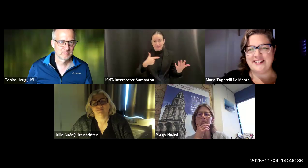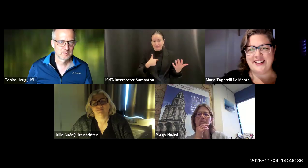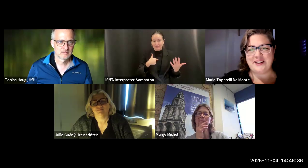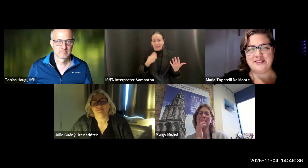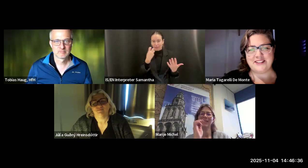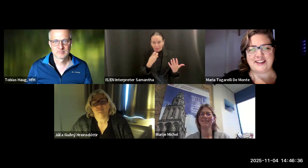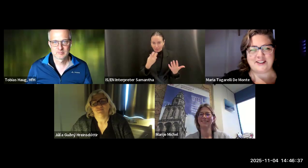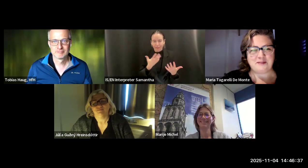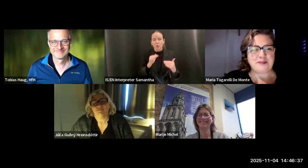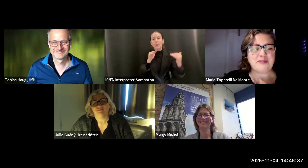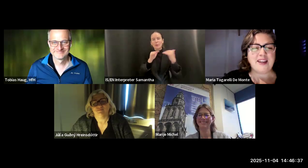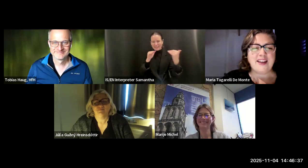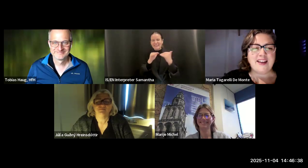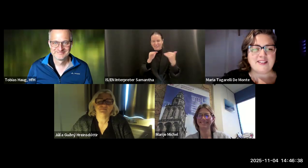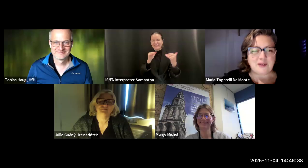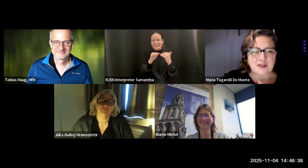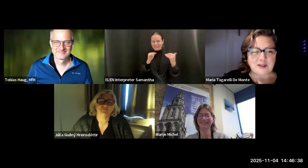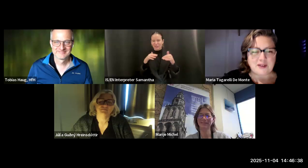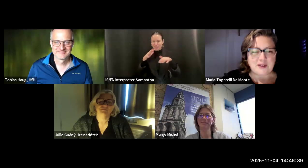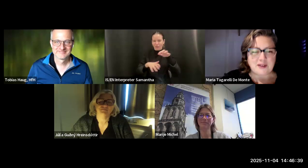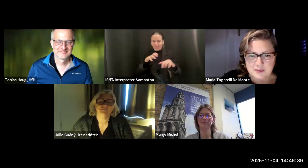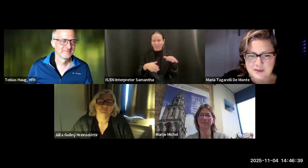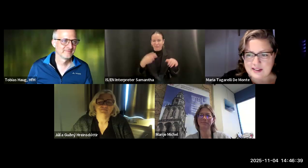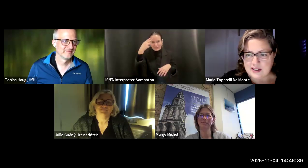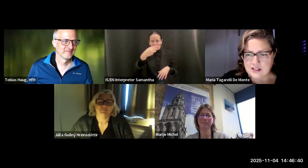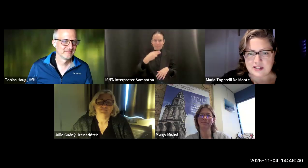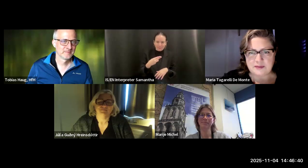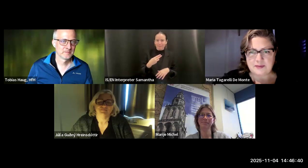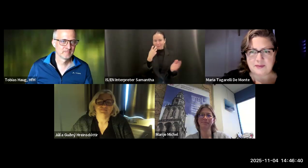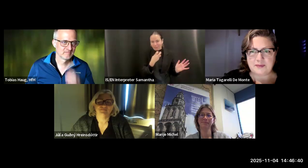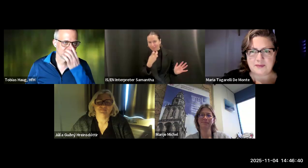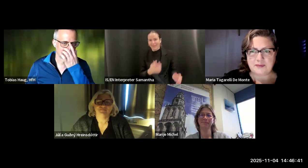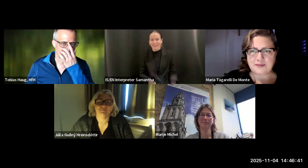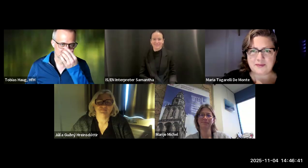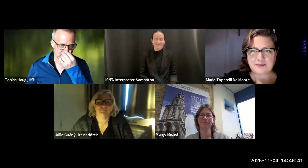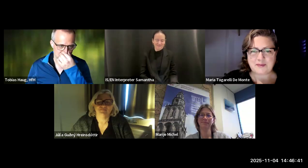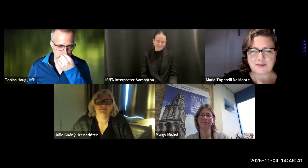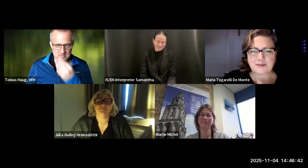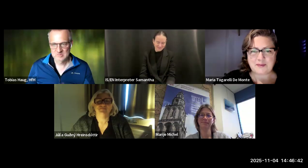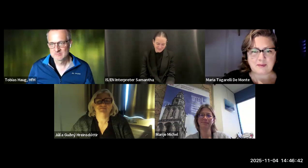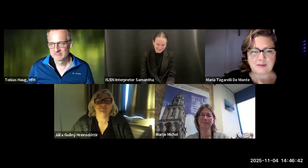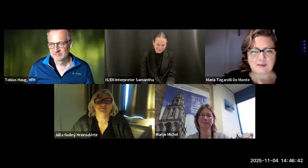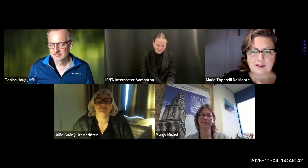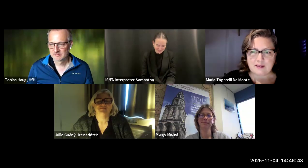are fair on this. I will not take it on me. So let me share the presentation.